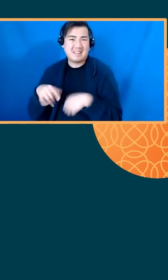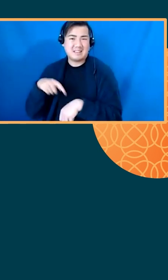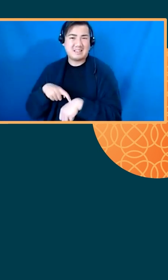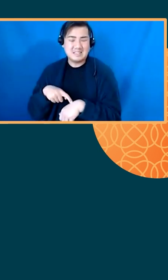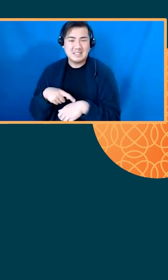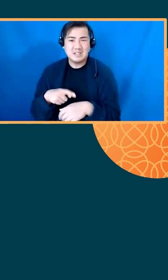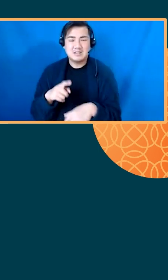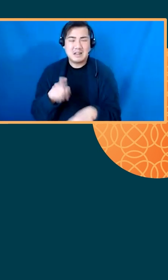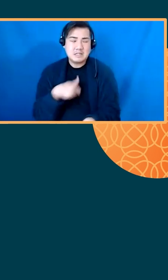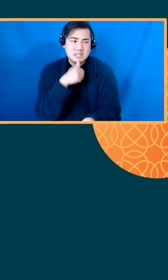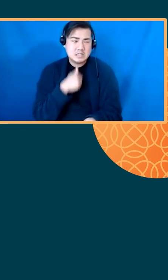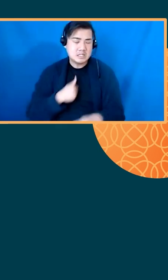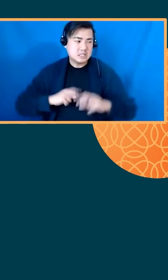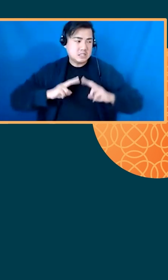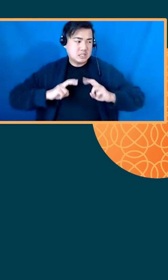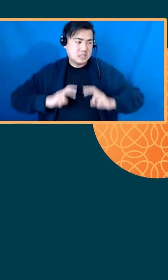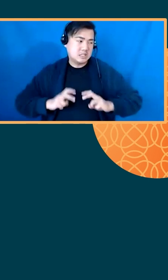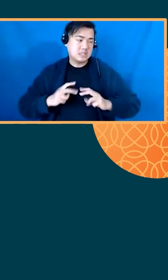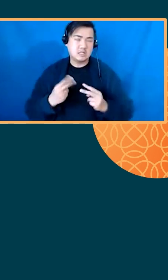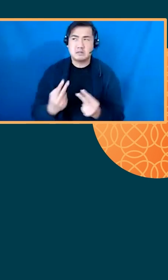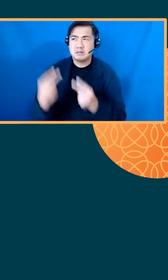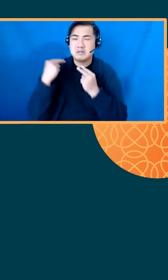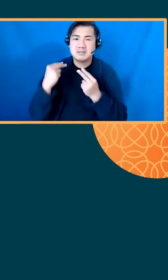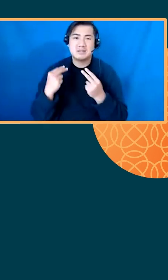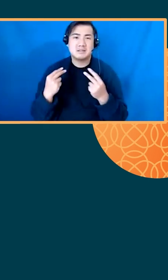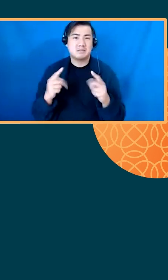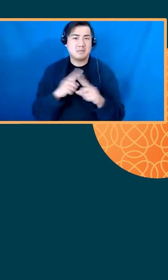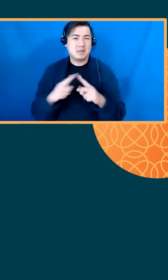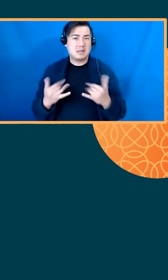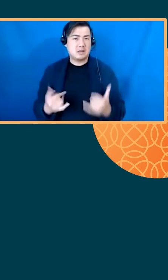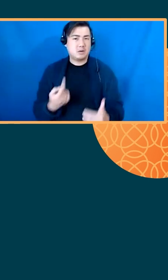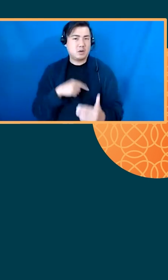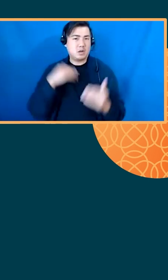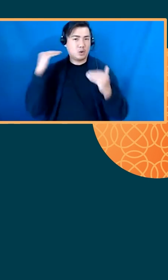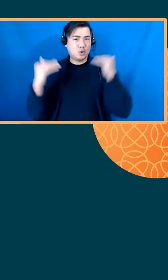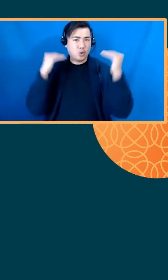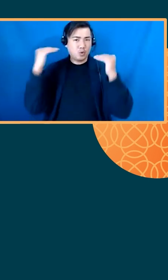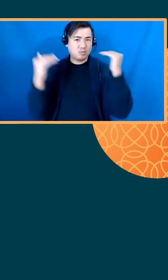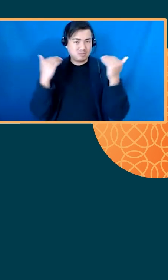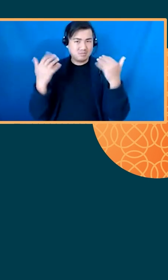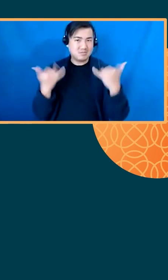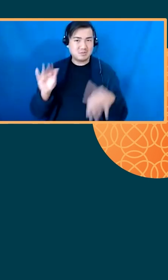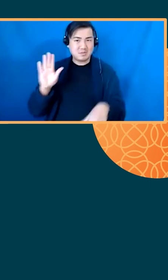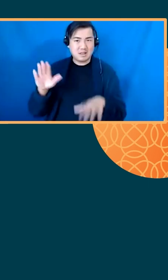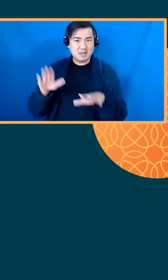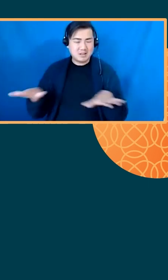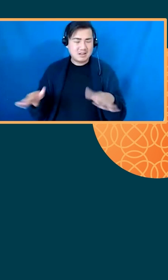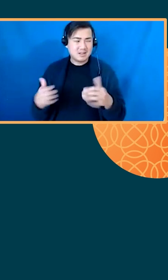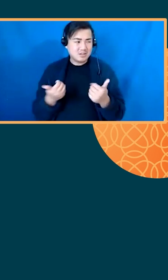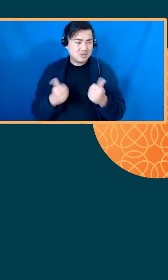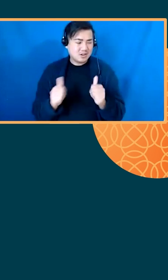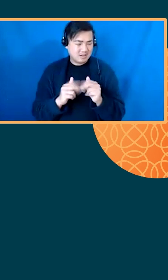as adults, adult children, finding that voice and